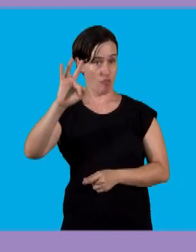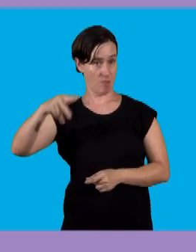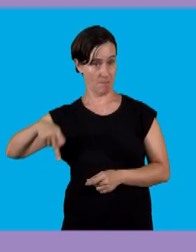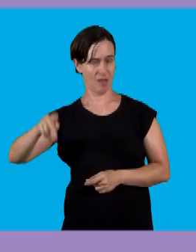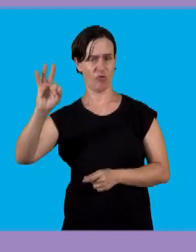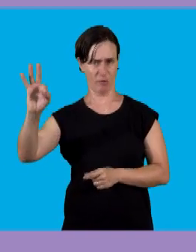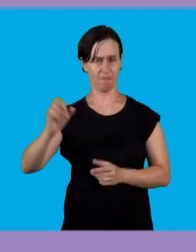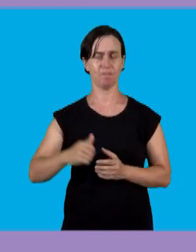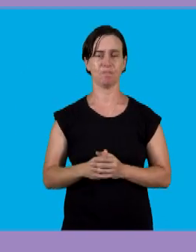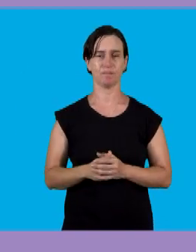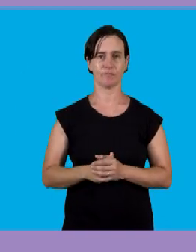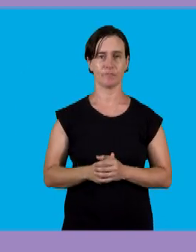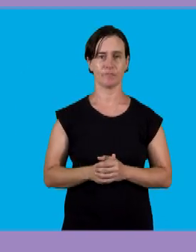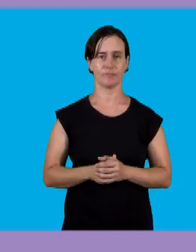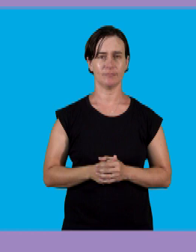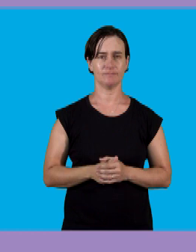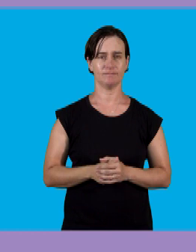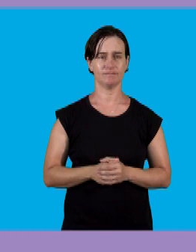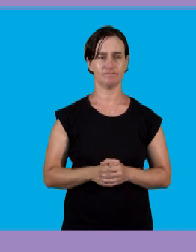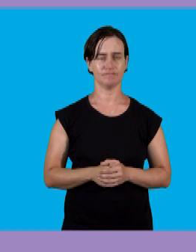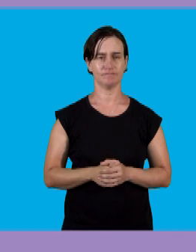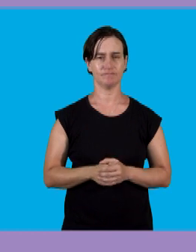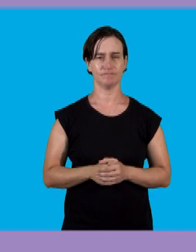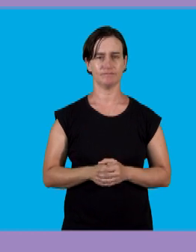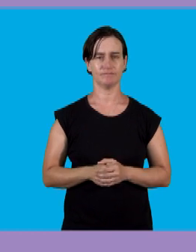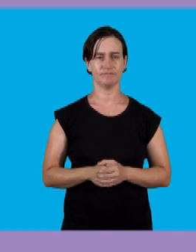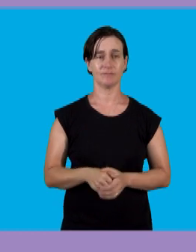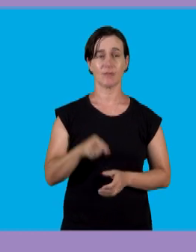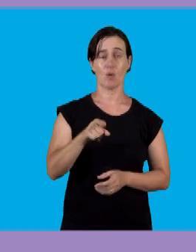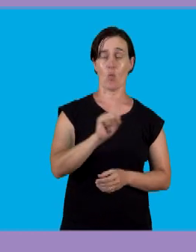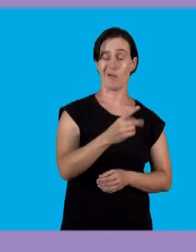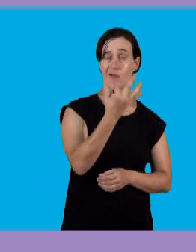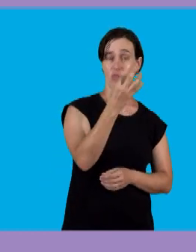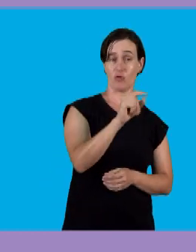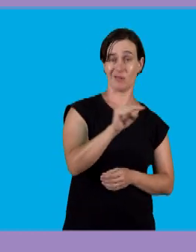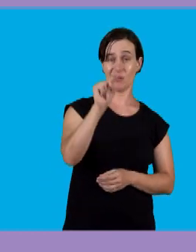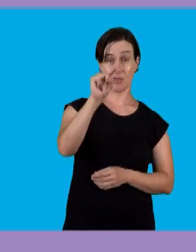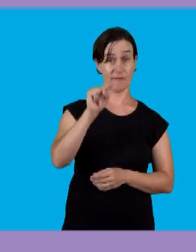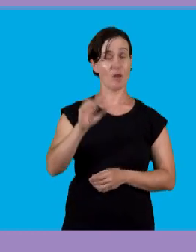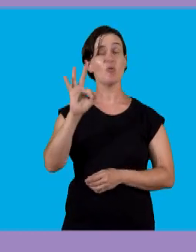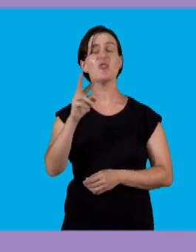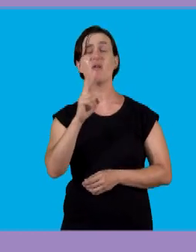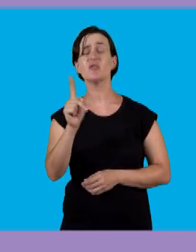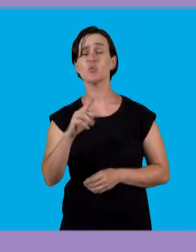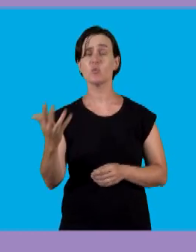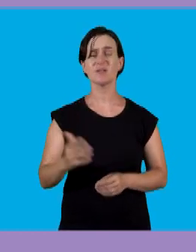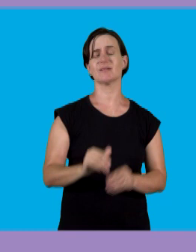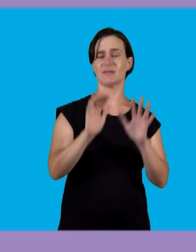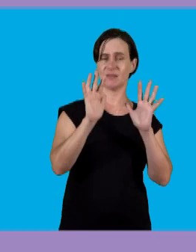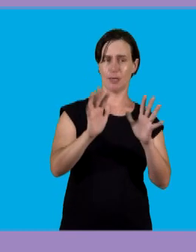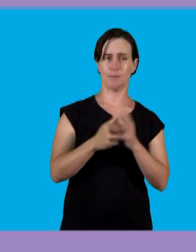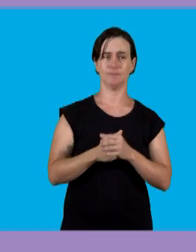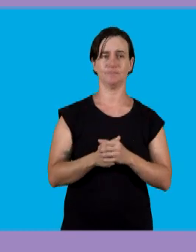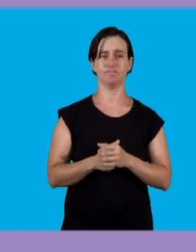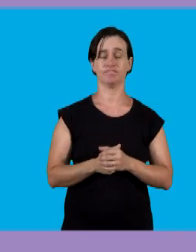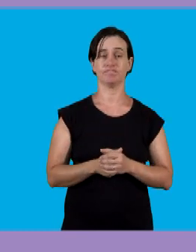3p exponent 3. So that is going to be 30 divided by 3. We know that is 10. And because